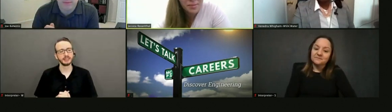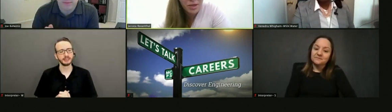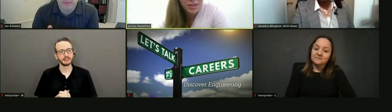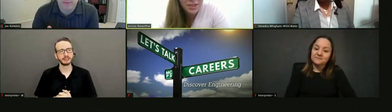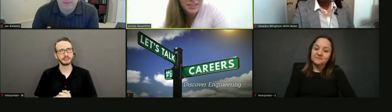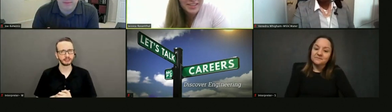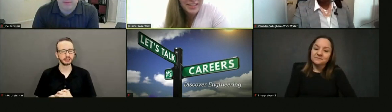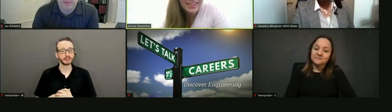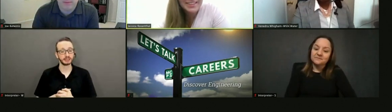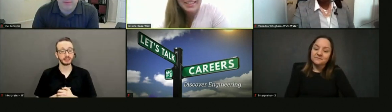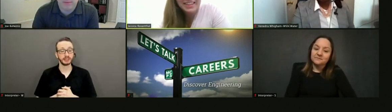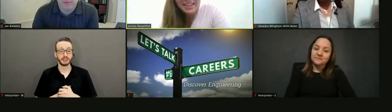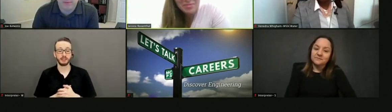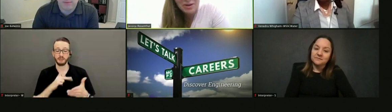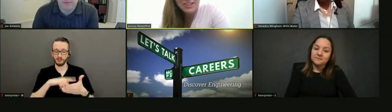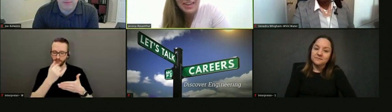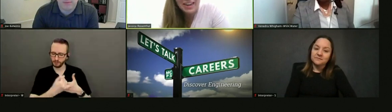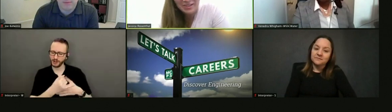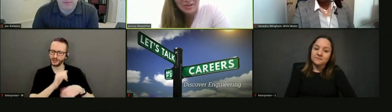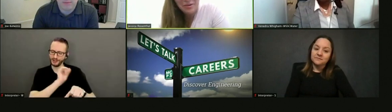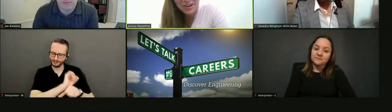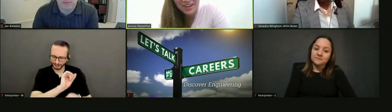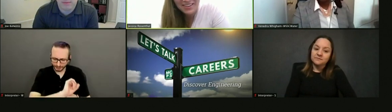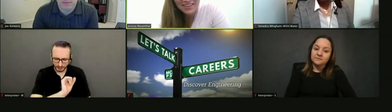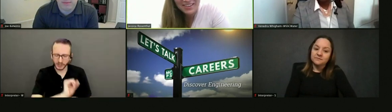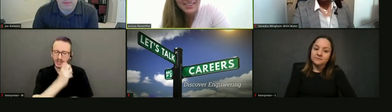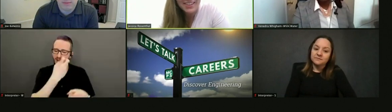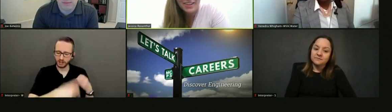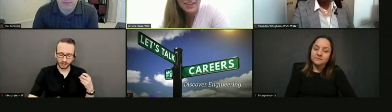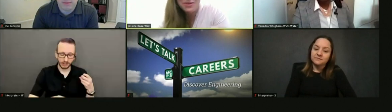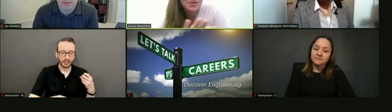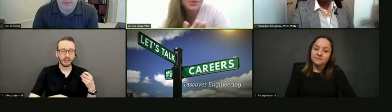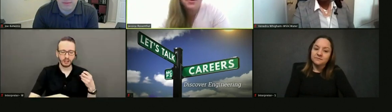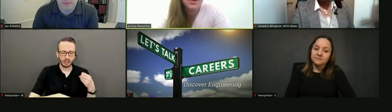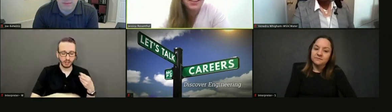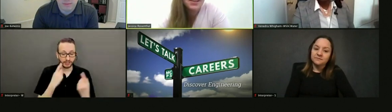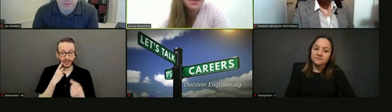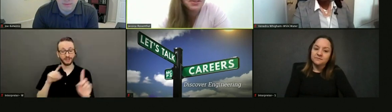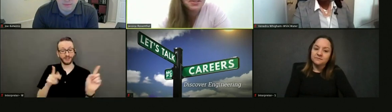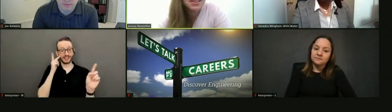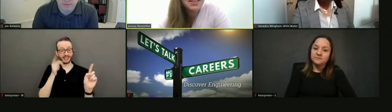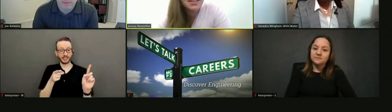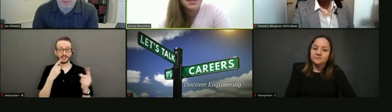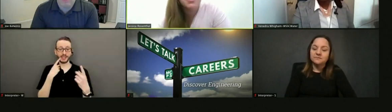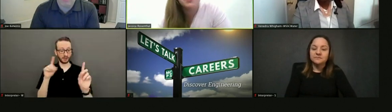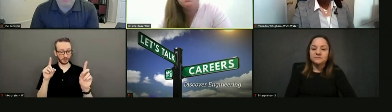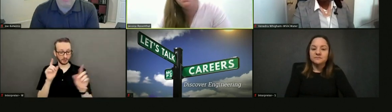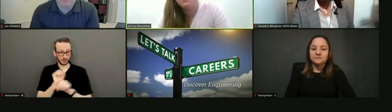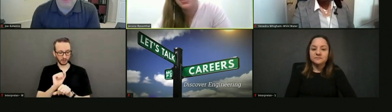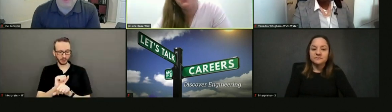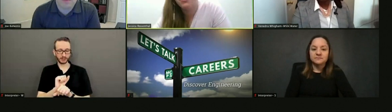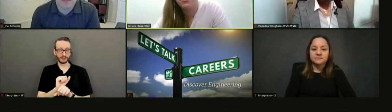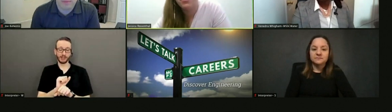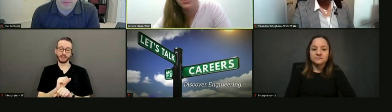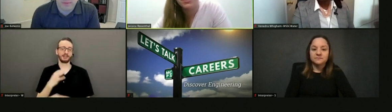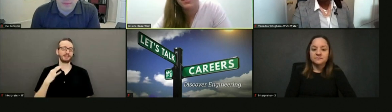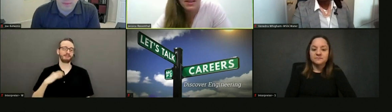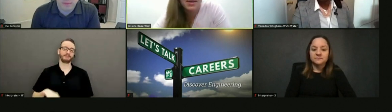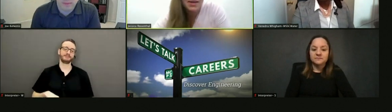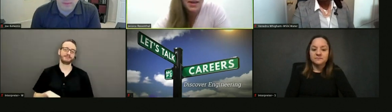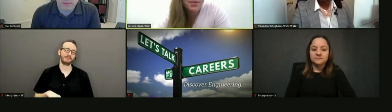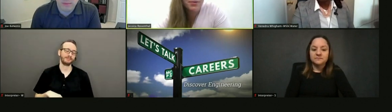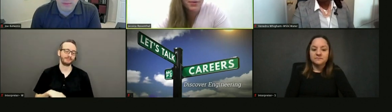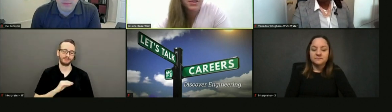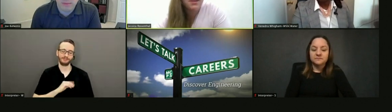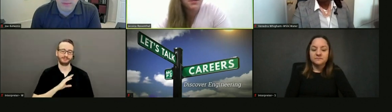working really hard on a project and then seeing that project actually work is like the most rewarding thing in the world. If you've